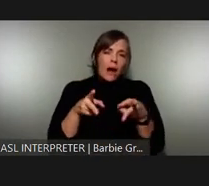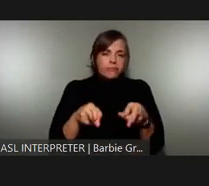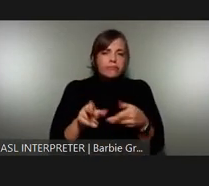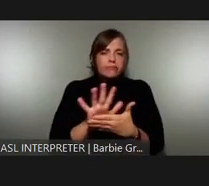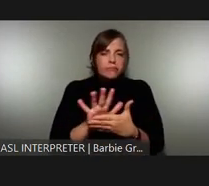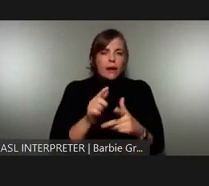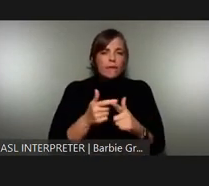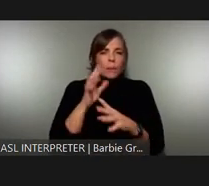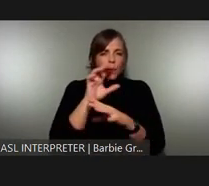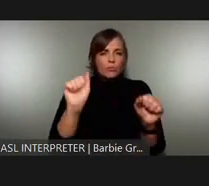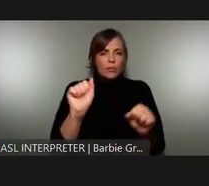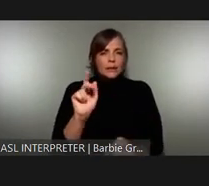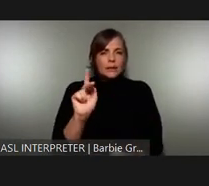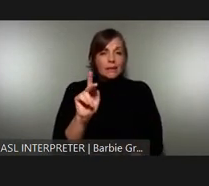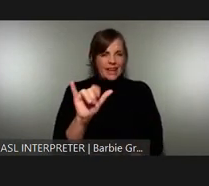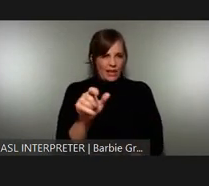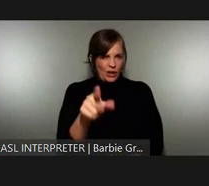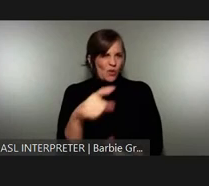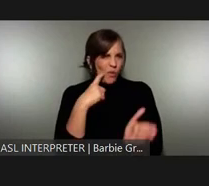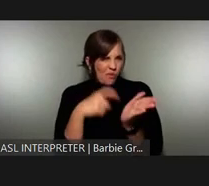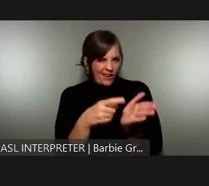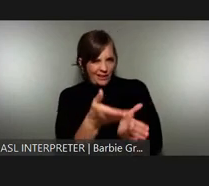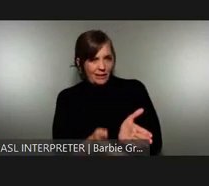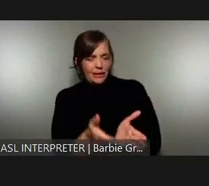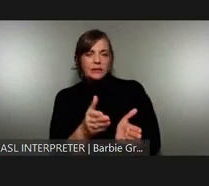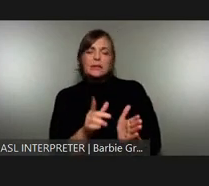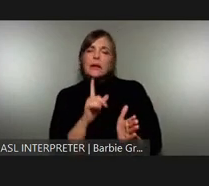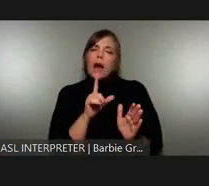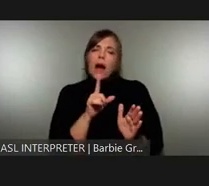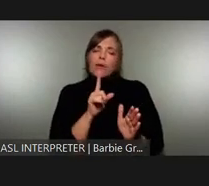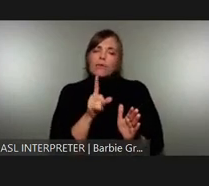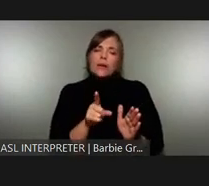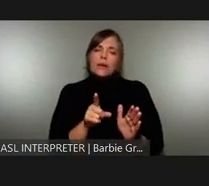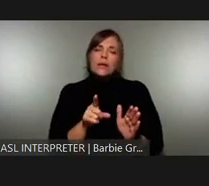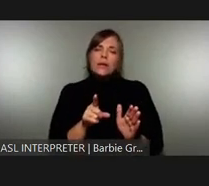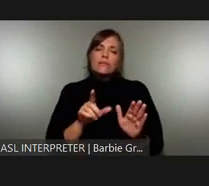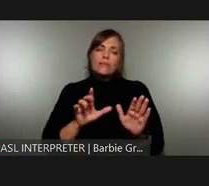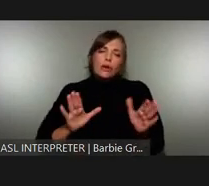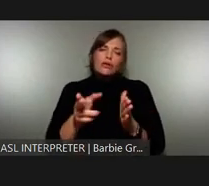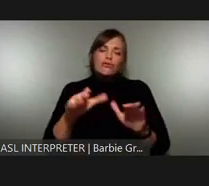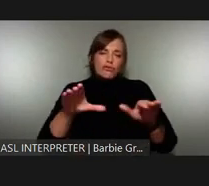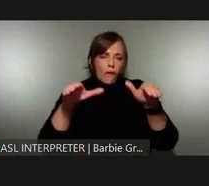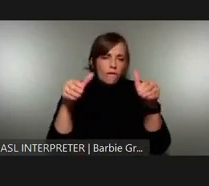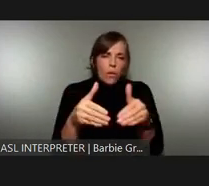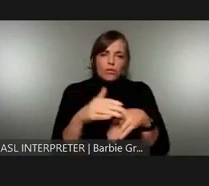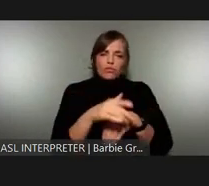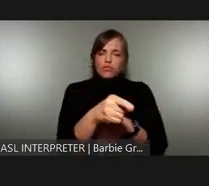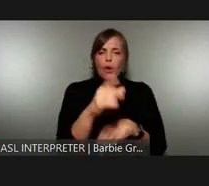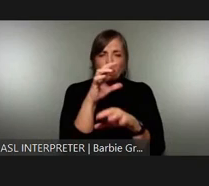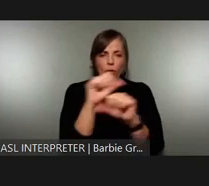you will recognize, and I'm going to play for you this evening. I would urge you to focus on the president's words where he so